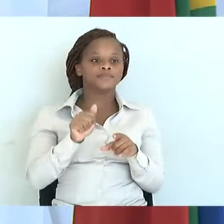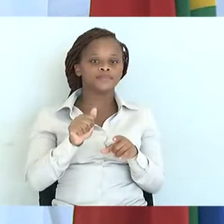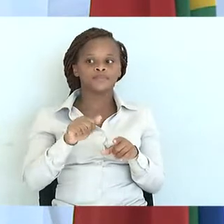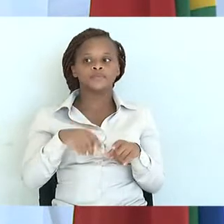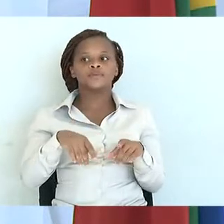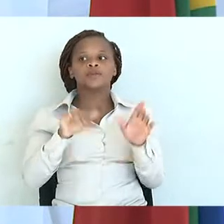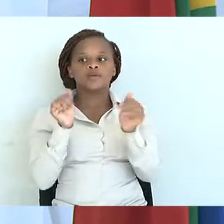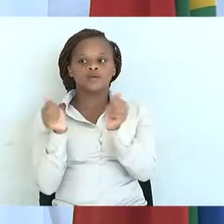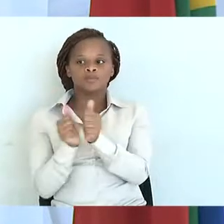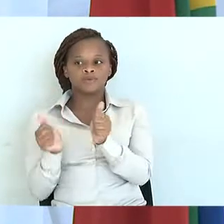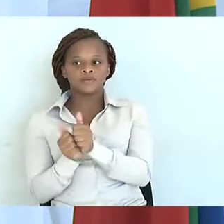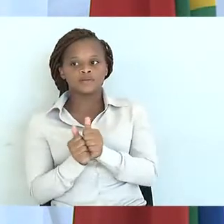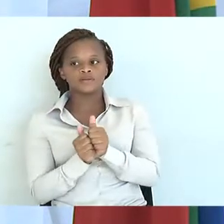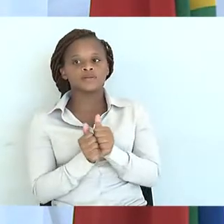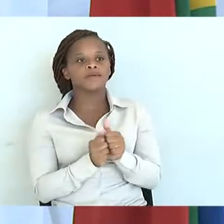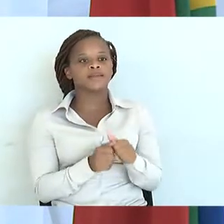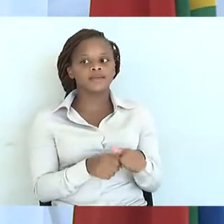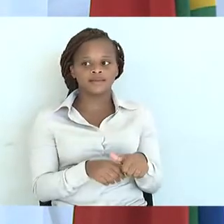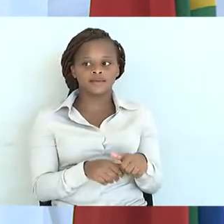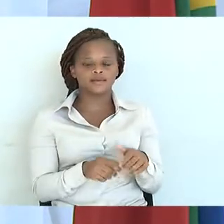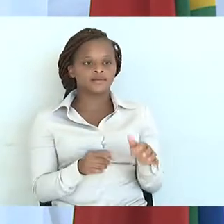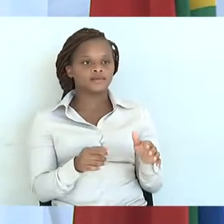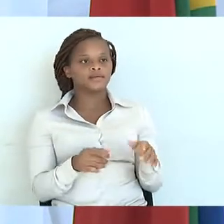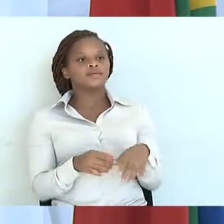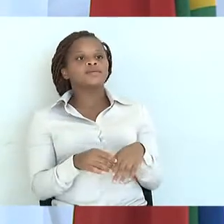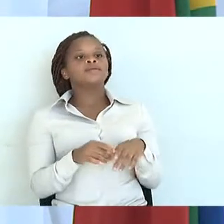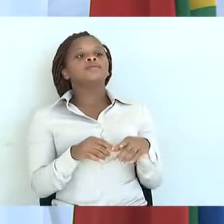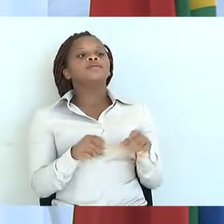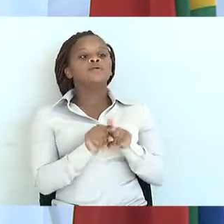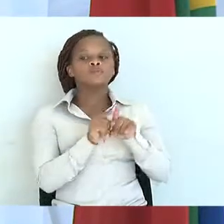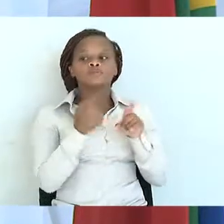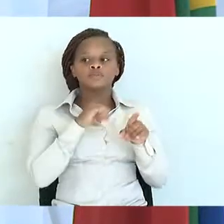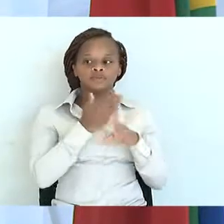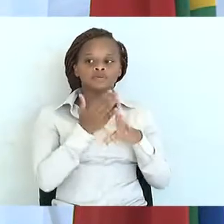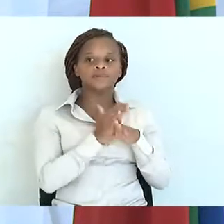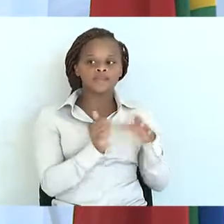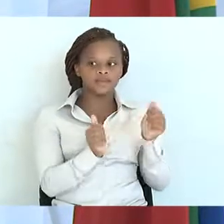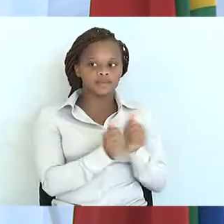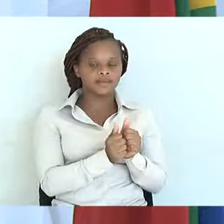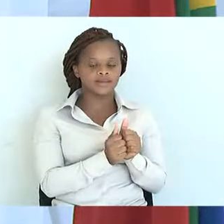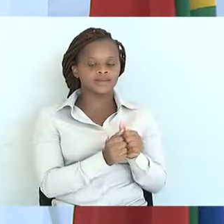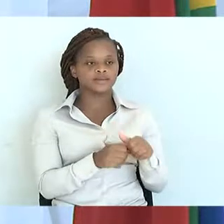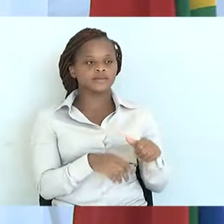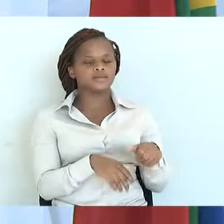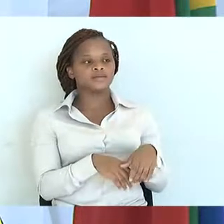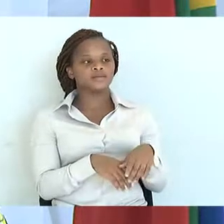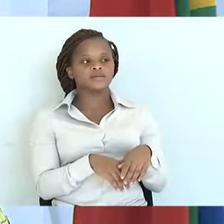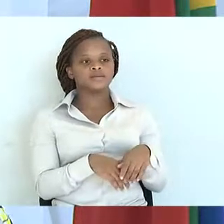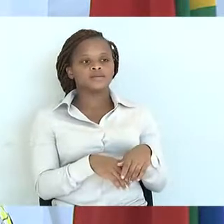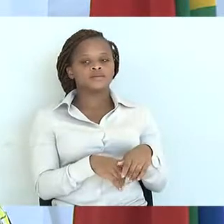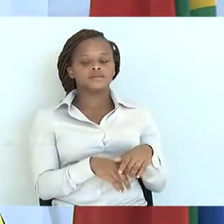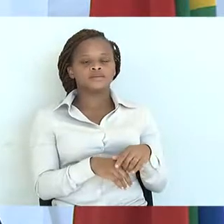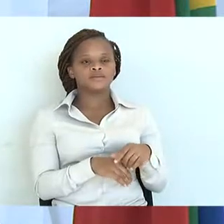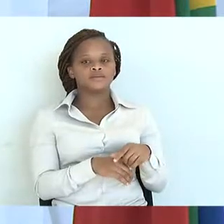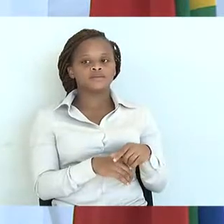national and provincial. We were working with DDG Mpuchini very closely.